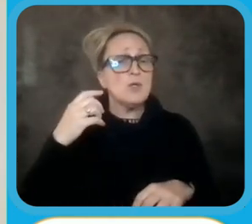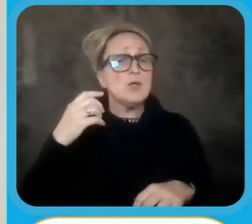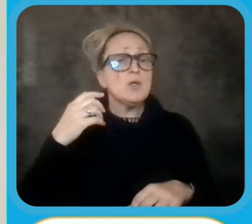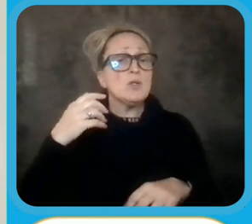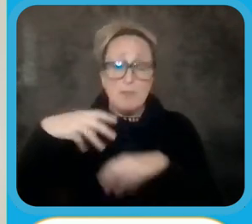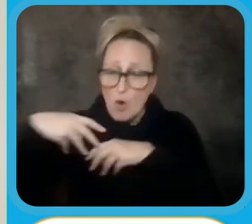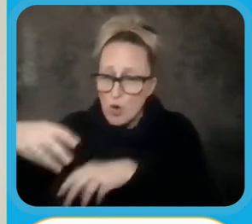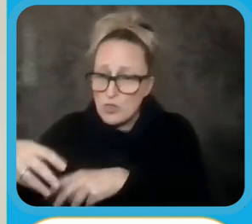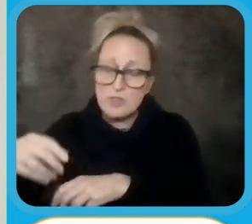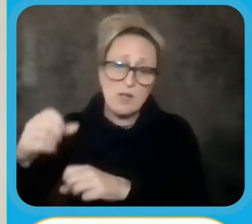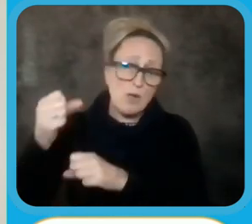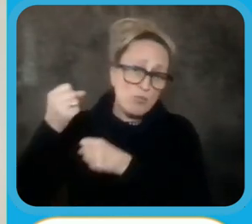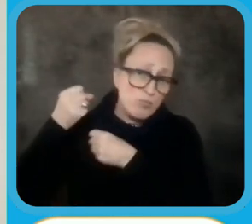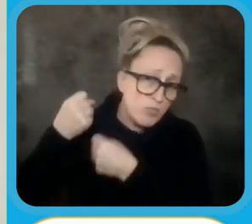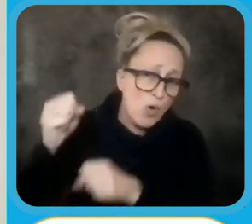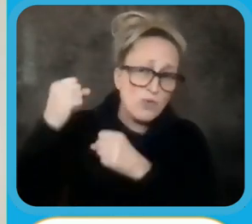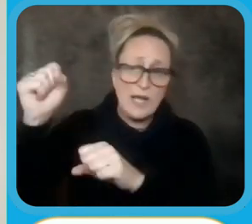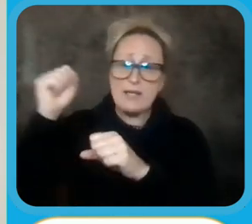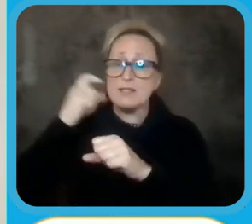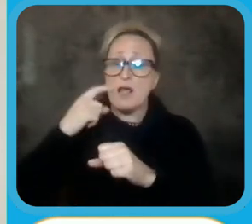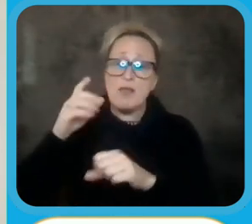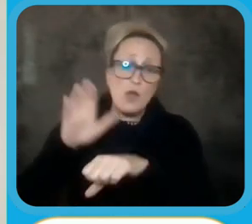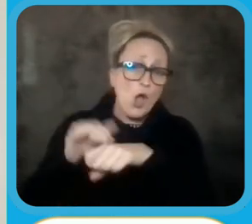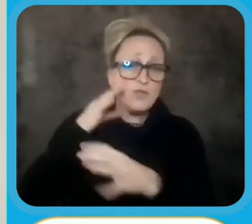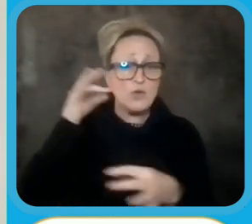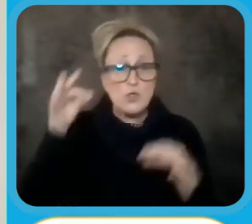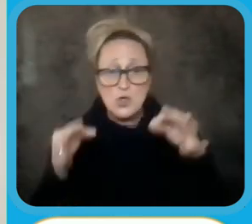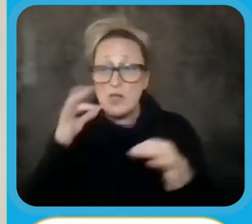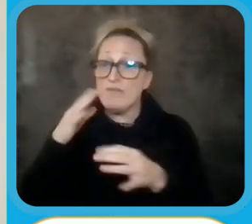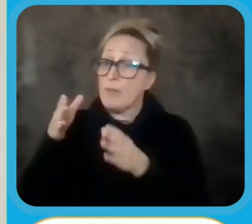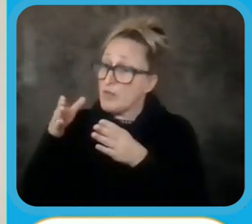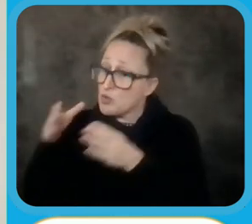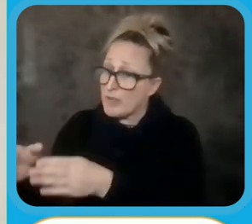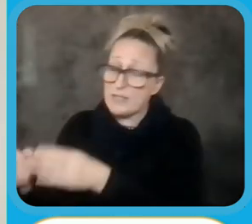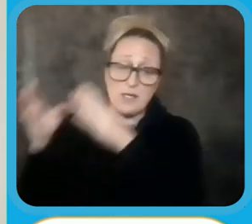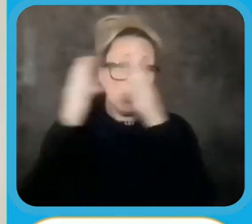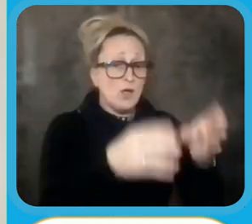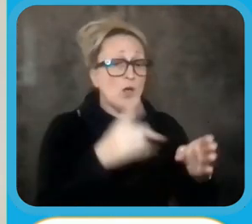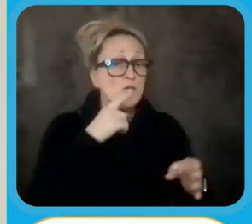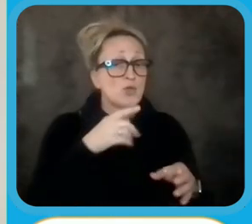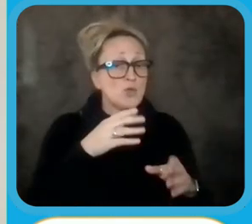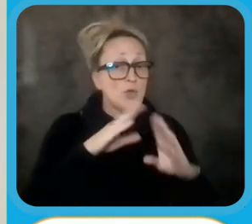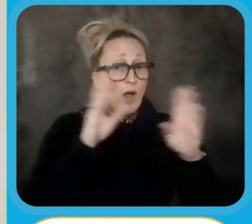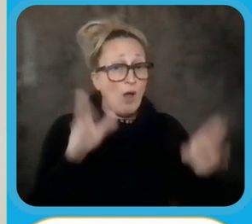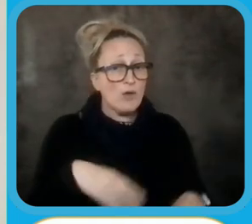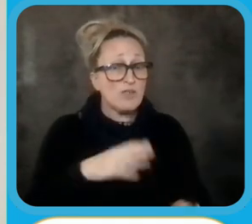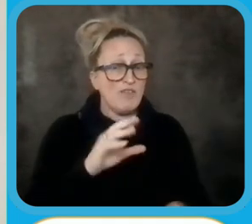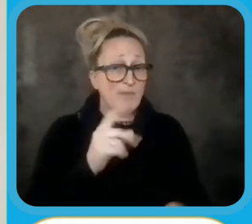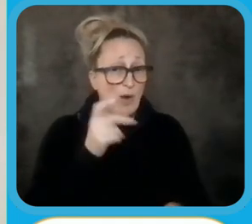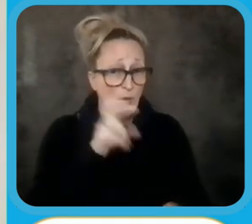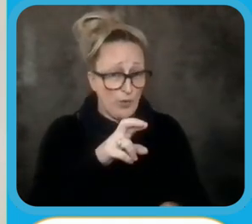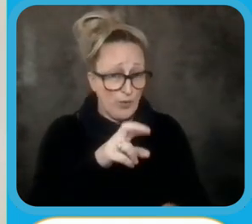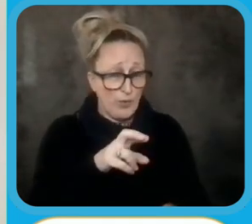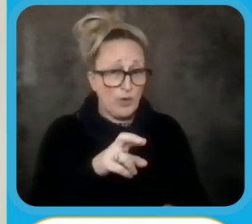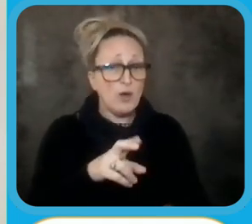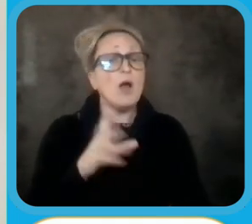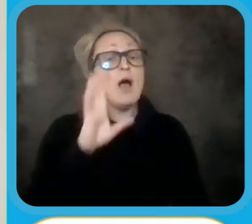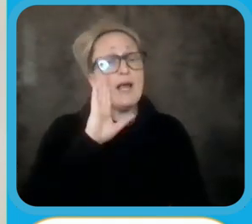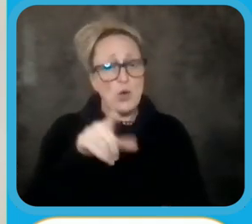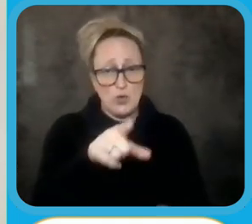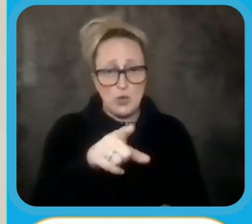the protests, the calls for justice from the streets into the halls of power. And I know I can count on you to join